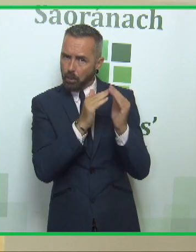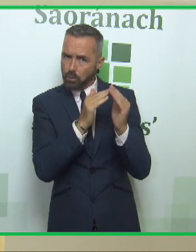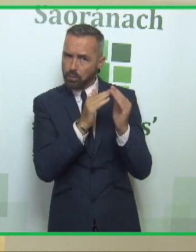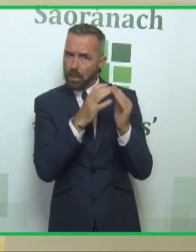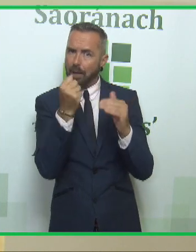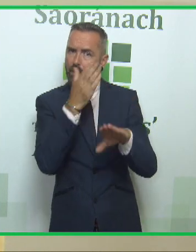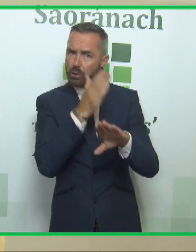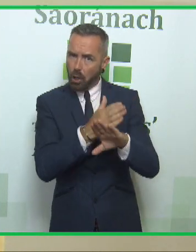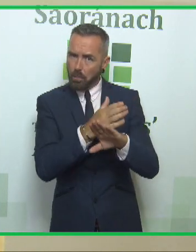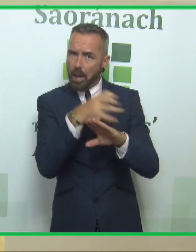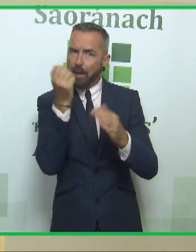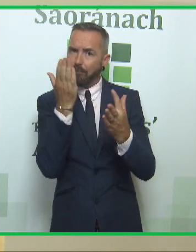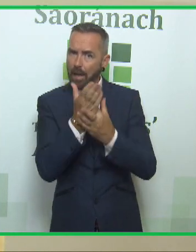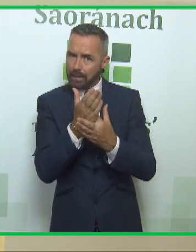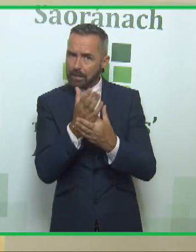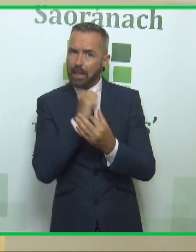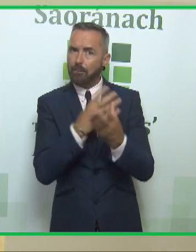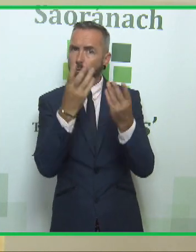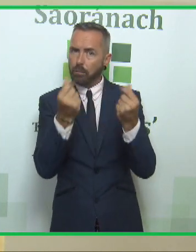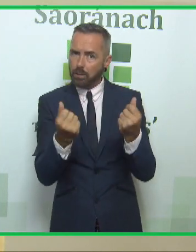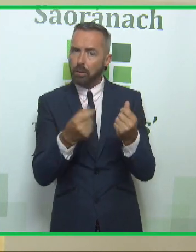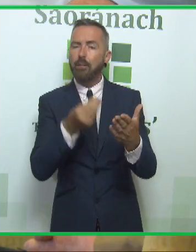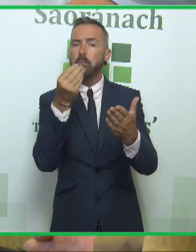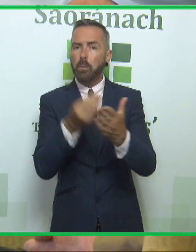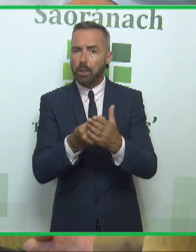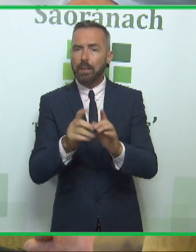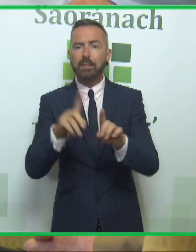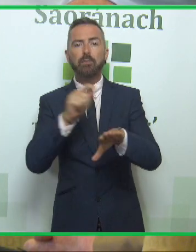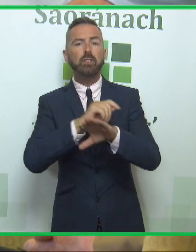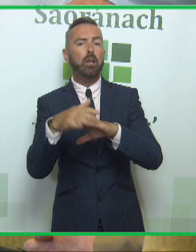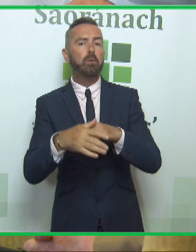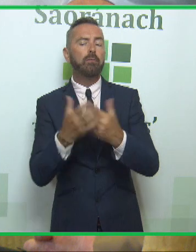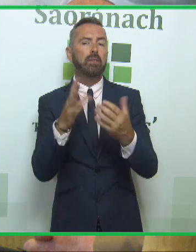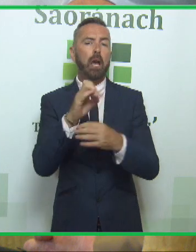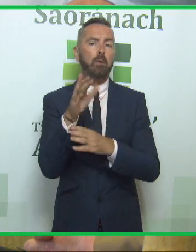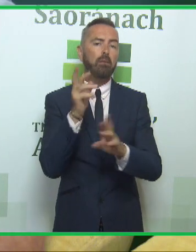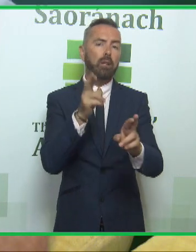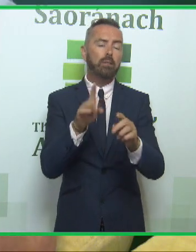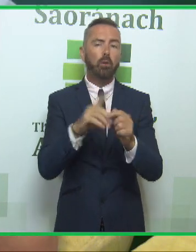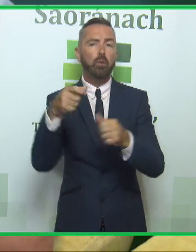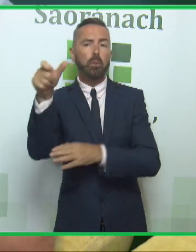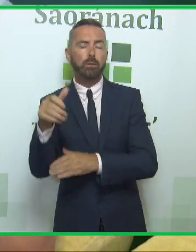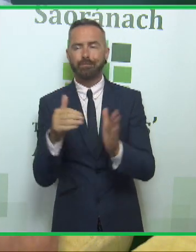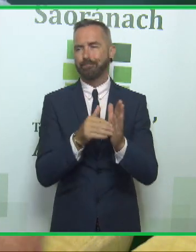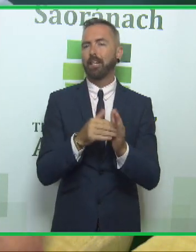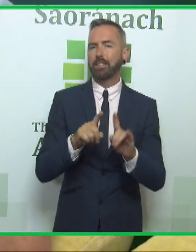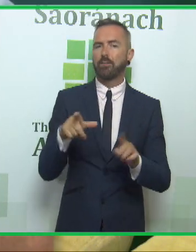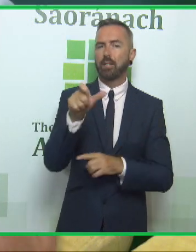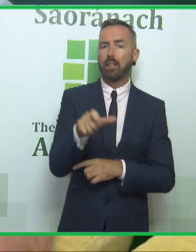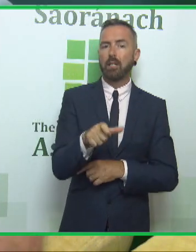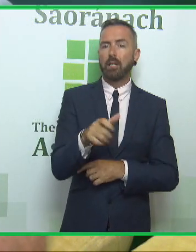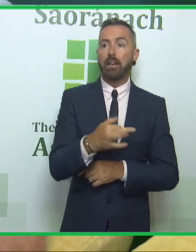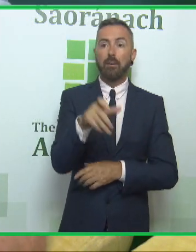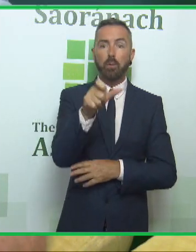holding a job or they've access at least to resources, maybe money, it's a different type of capital than someone else. Completely different. So then someone who come in who have